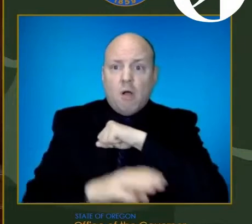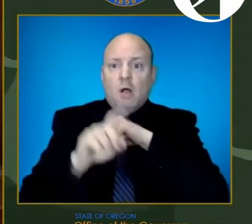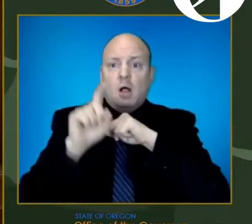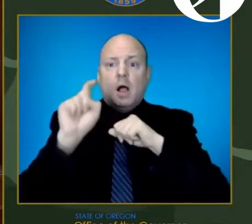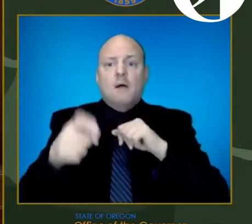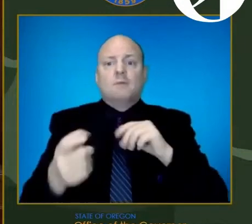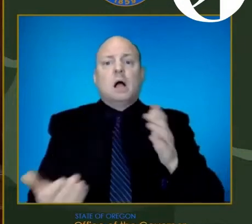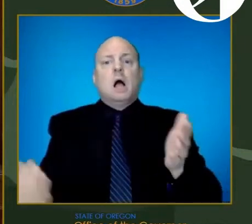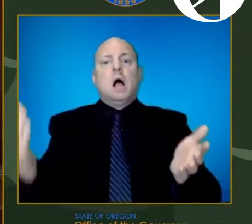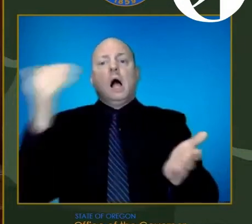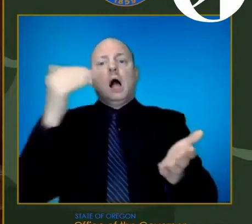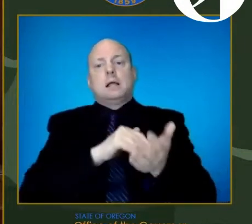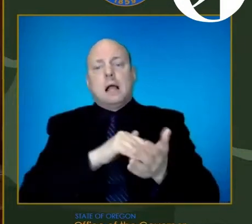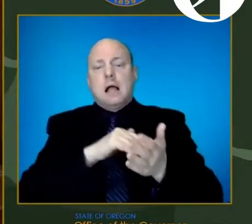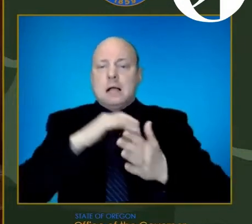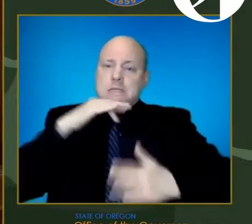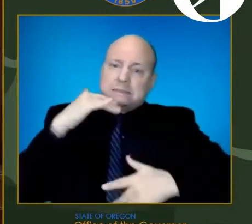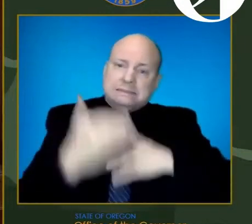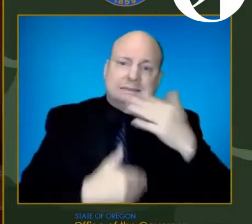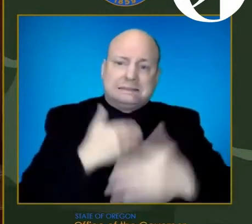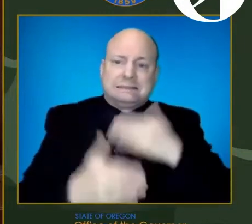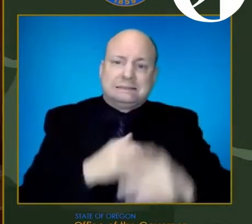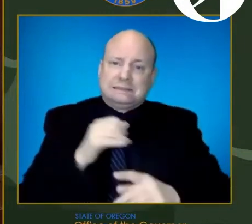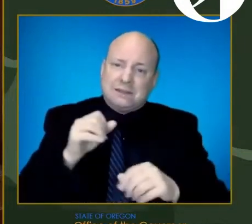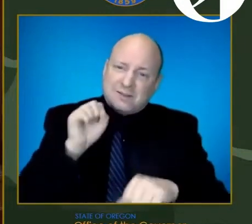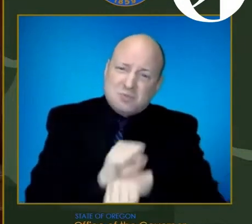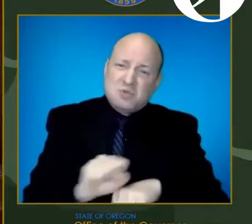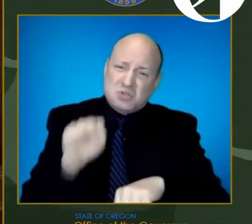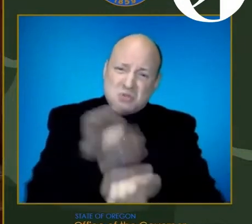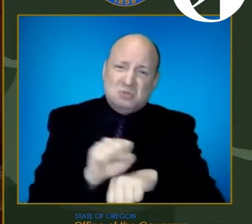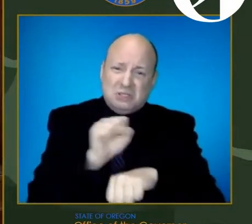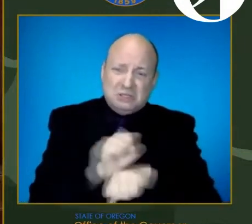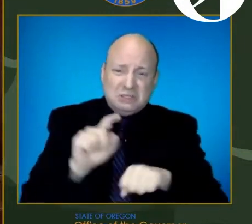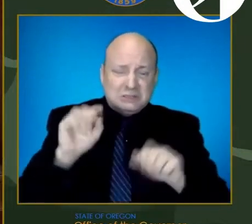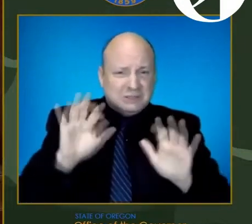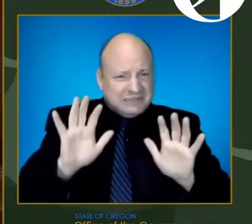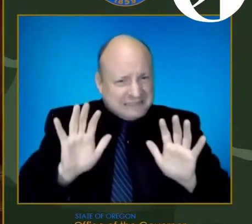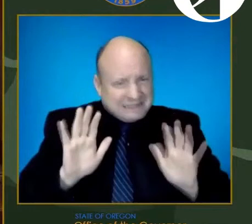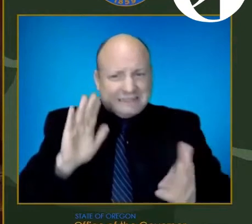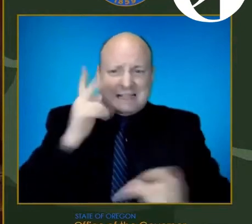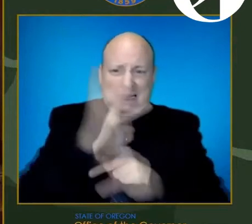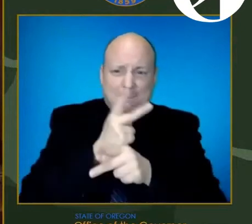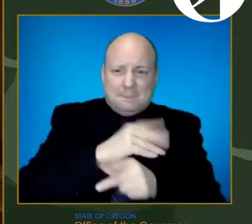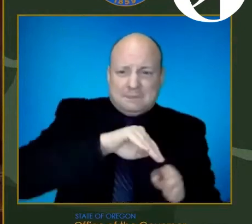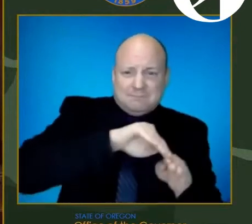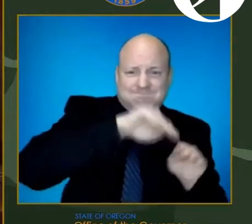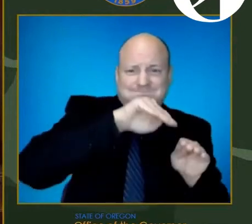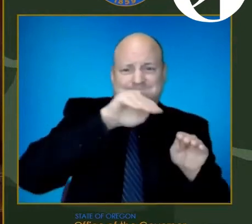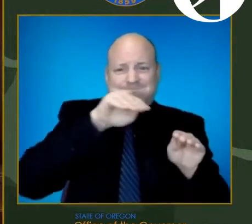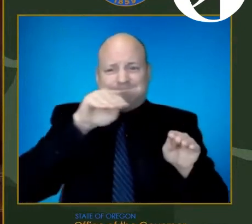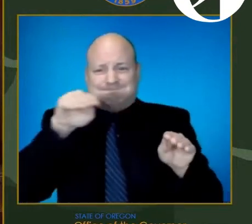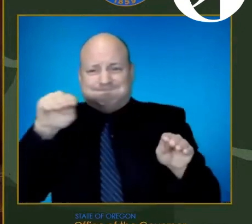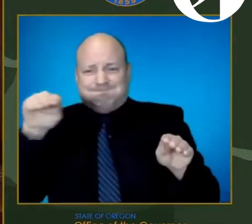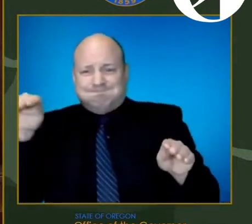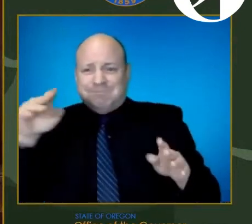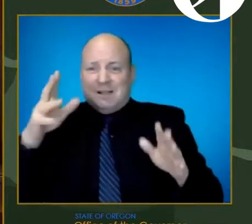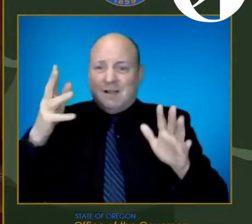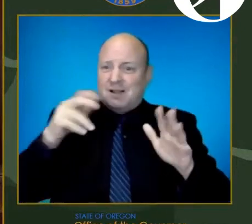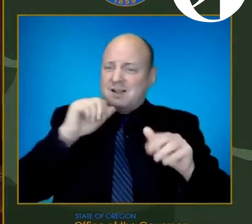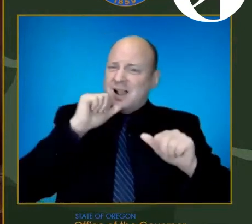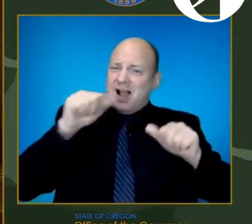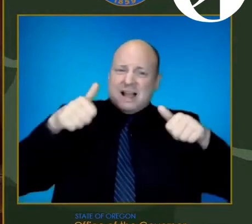This marathon, the marathon of 2020, was proving relentless.